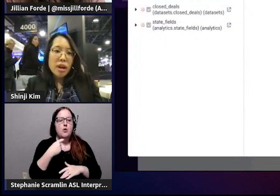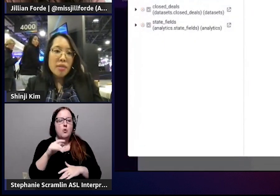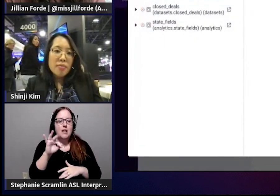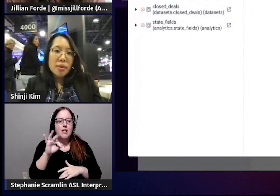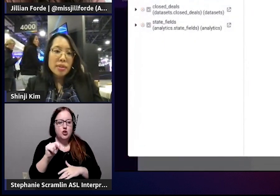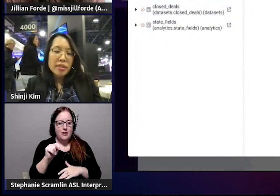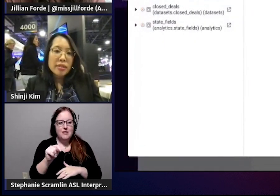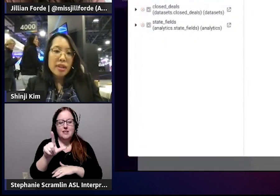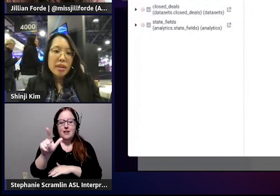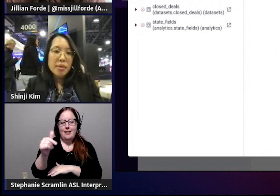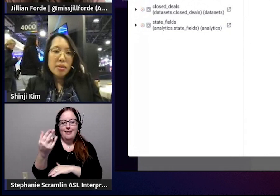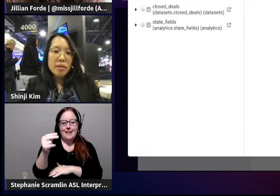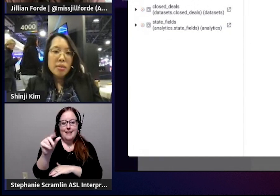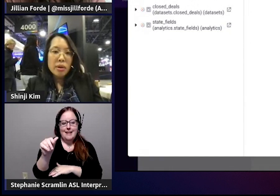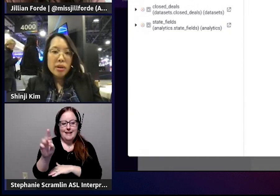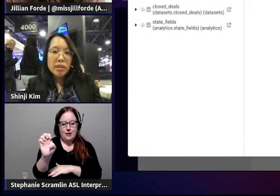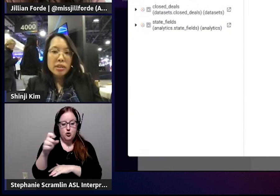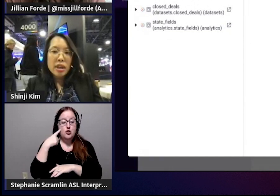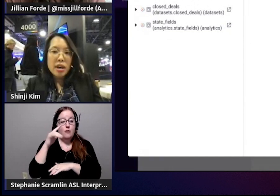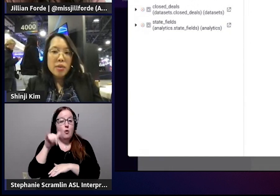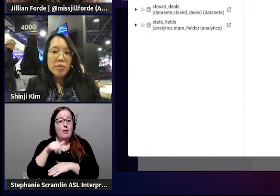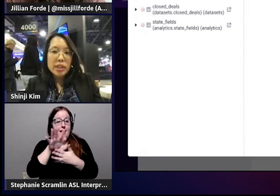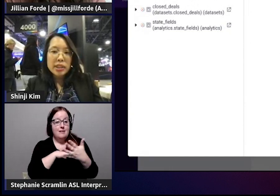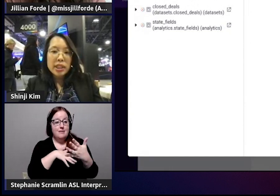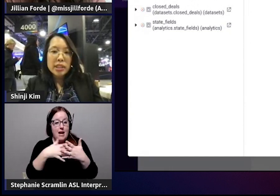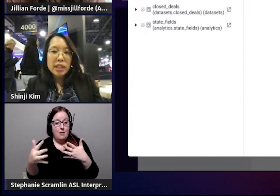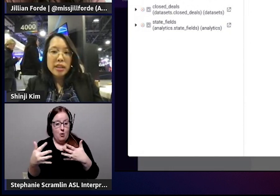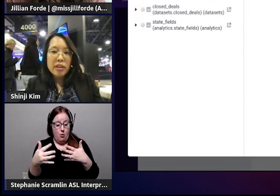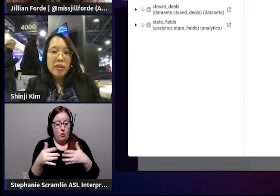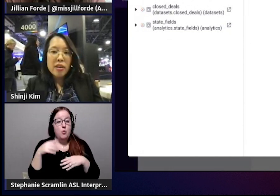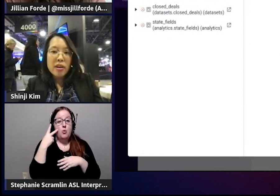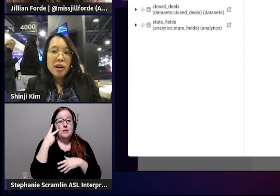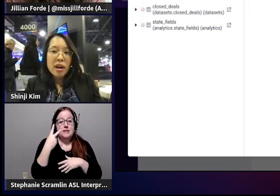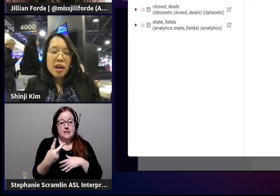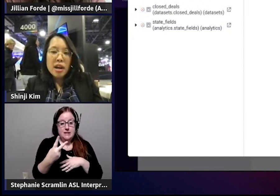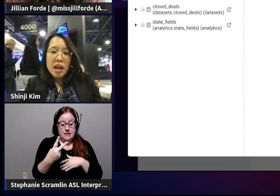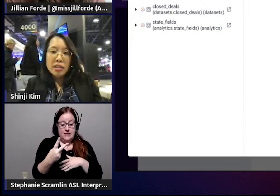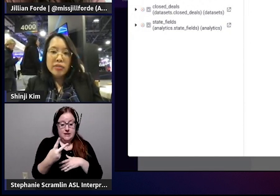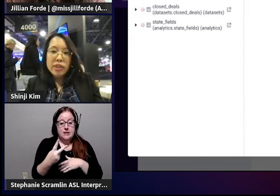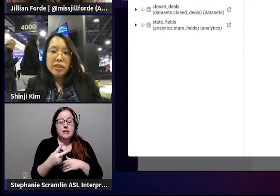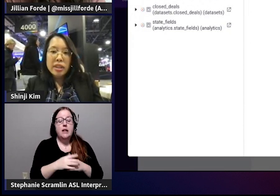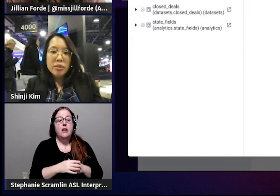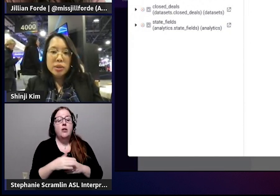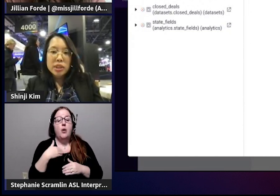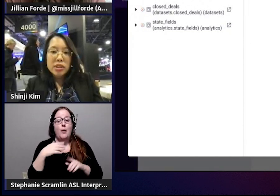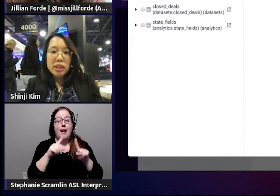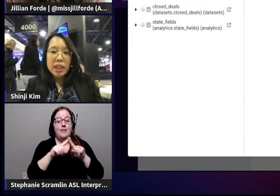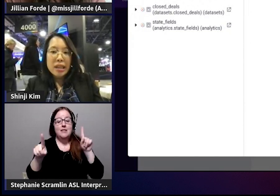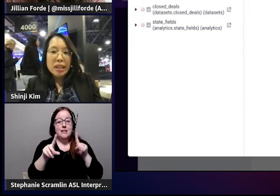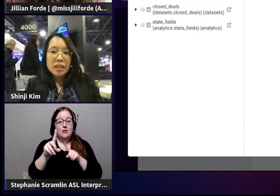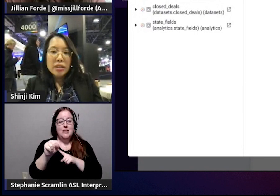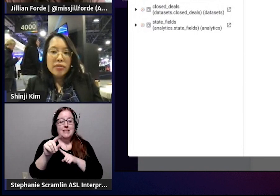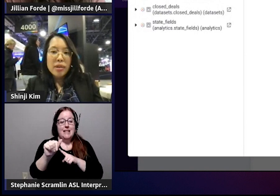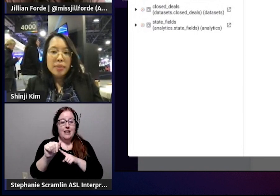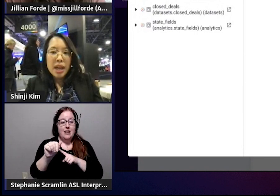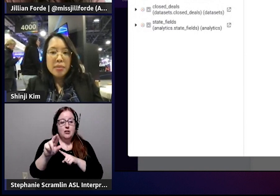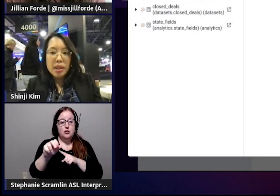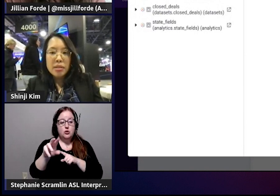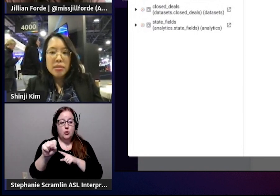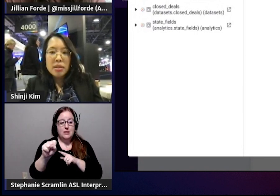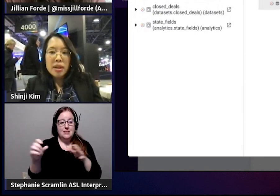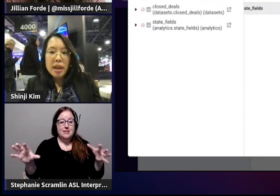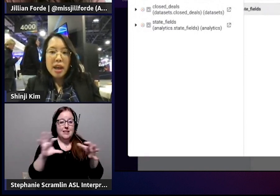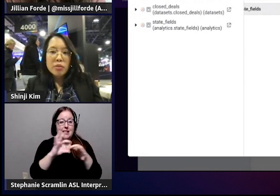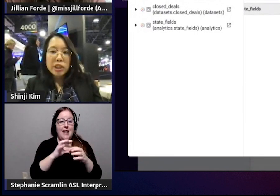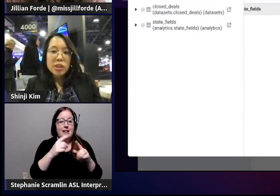So for this table orders, what we are seeing is that there are different data sources already connected from